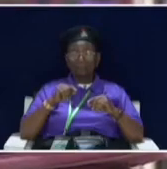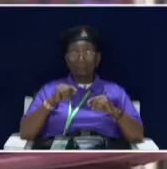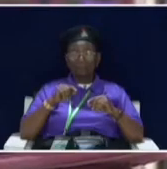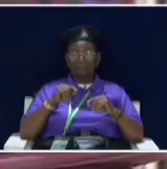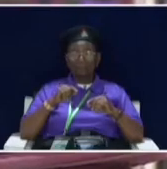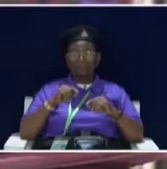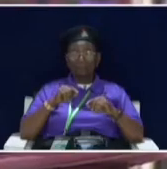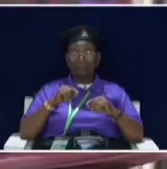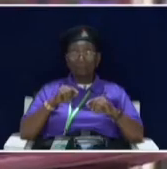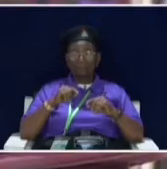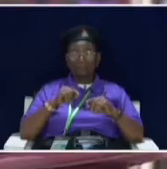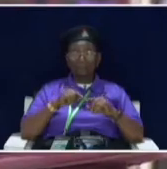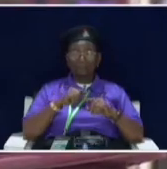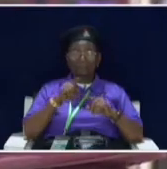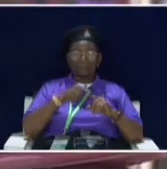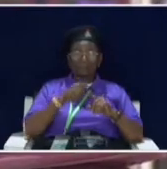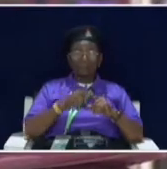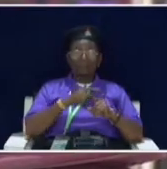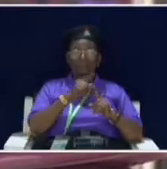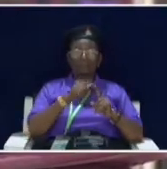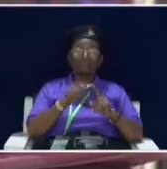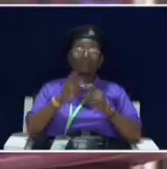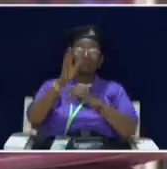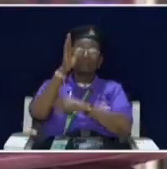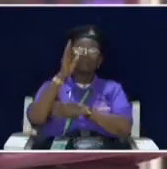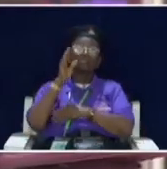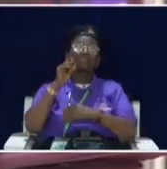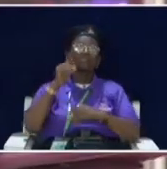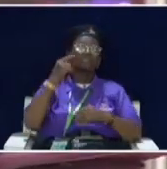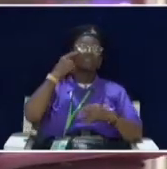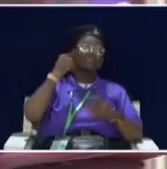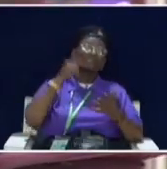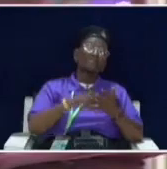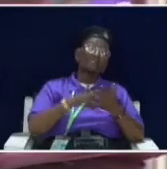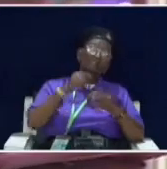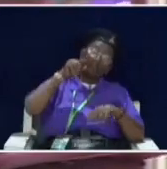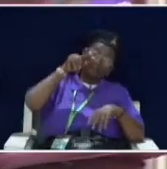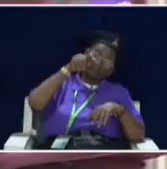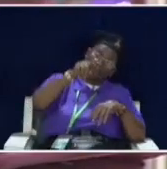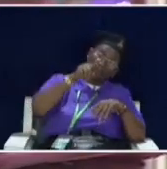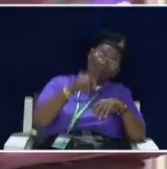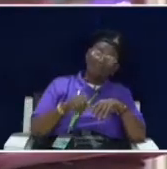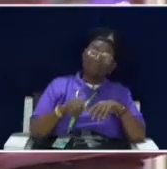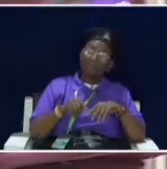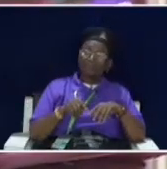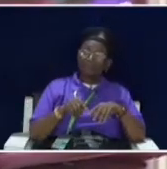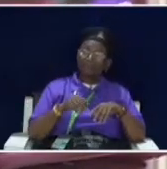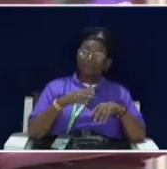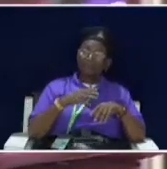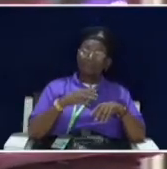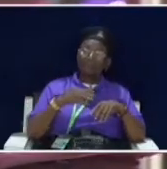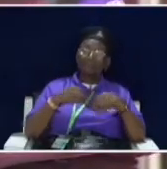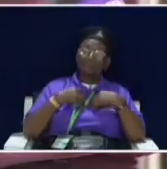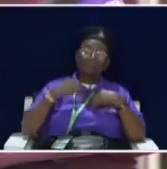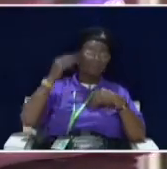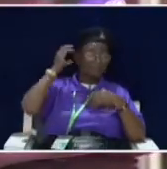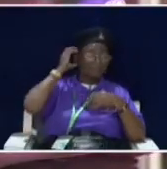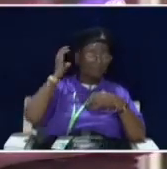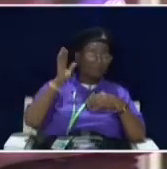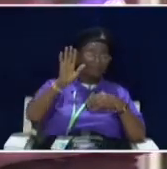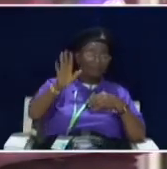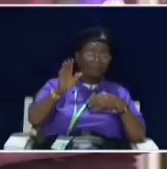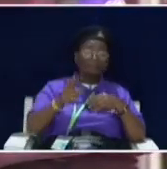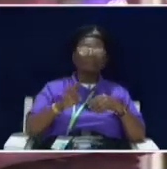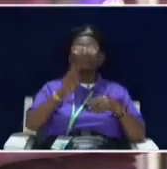When God has noticed you, ti Olorun ba ti kiyesi o, and heard your cry, to si ti gbo